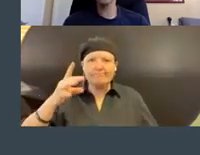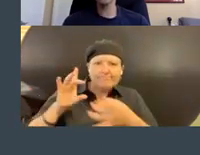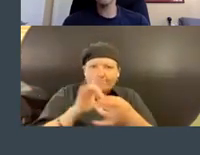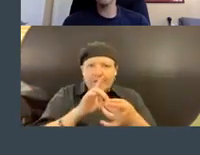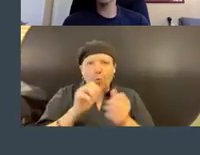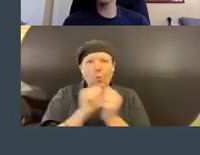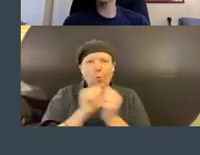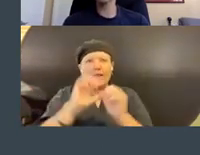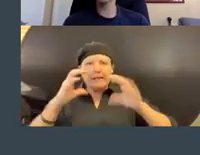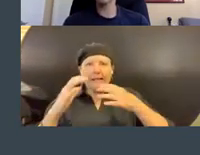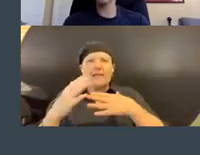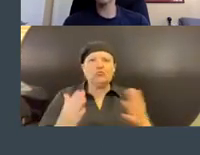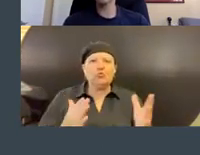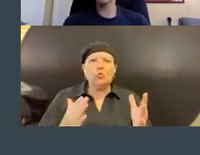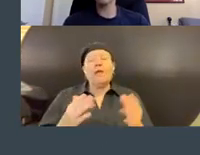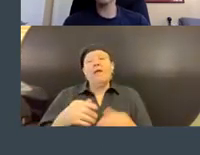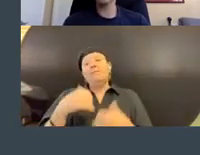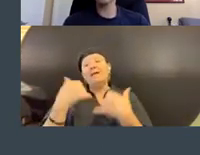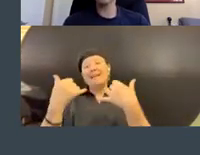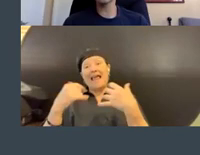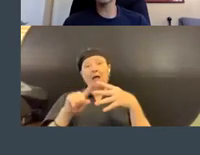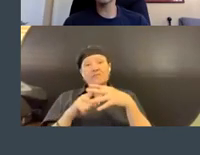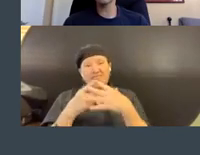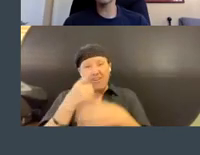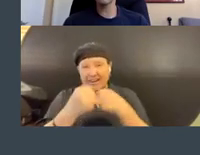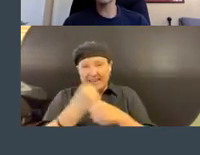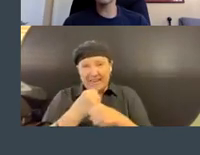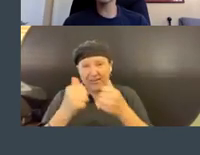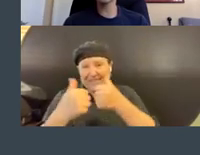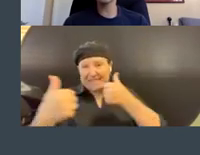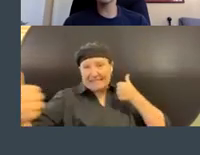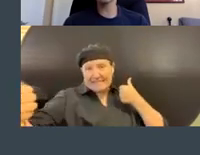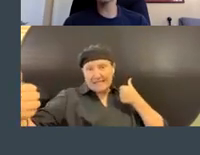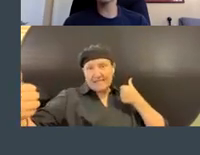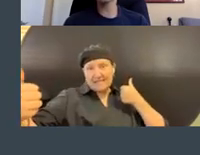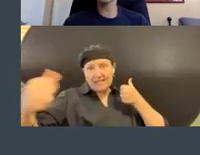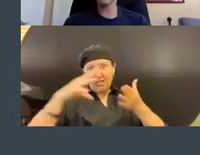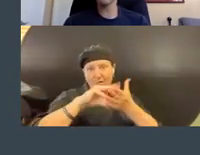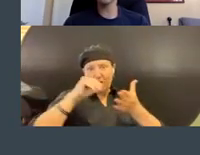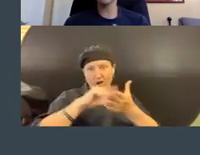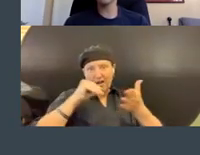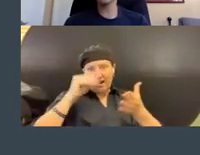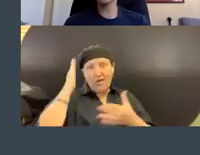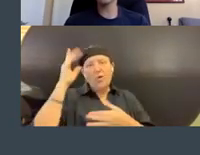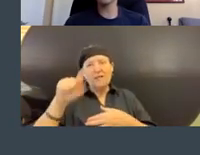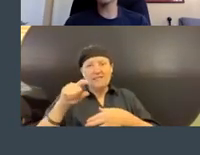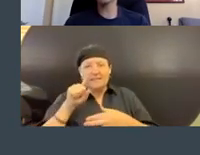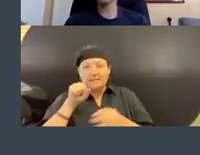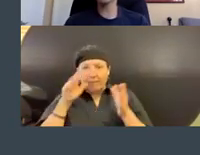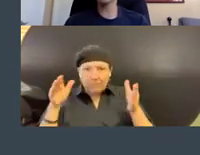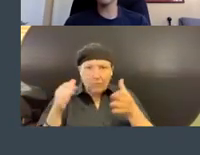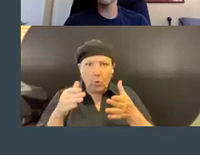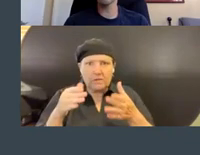classroom. But since we're starting the year in distance learning, then there's going to be some time that's going to need to be dedicated to